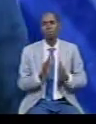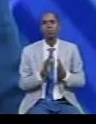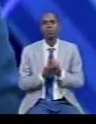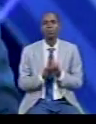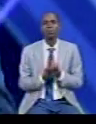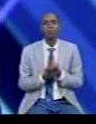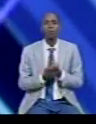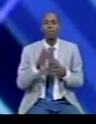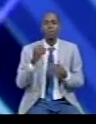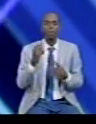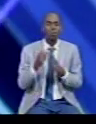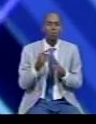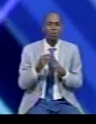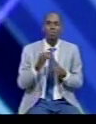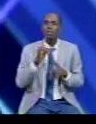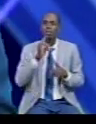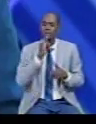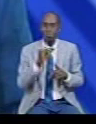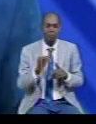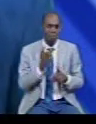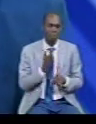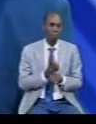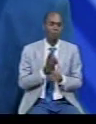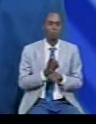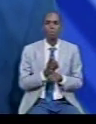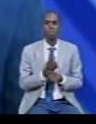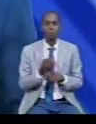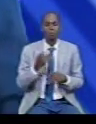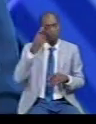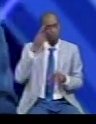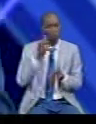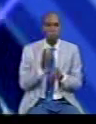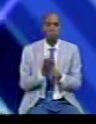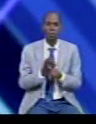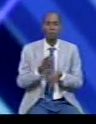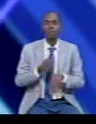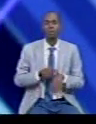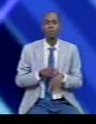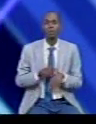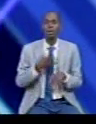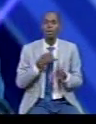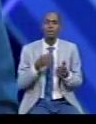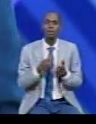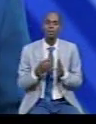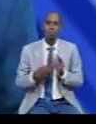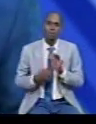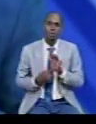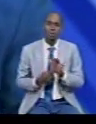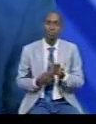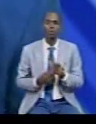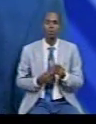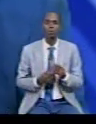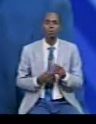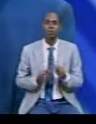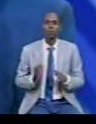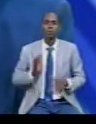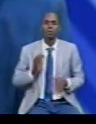The message is so central and timely. We need to dedicate our lives for scriptural